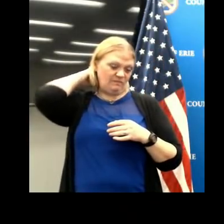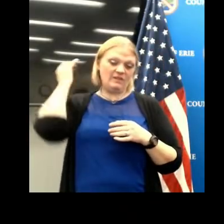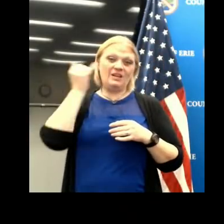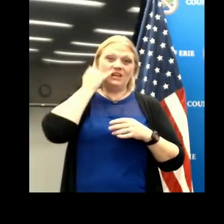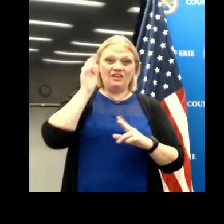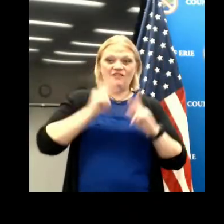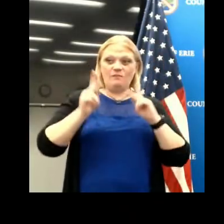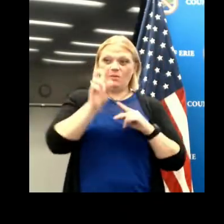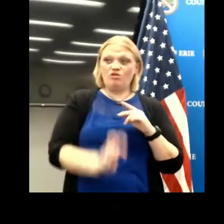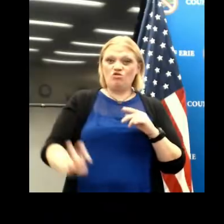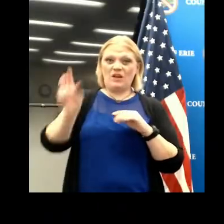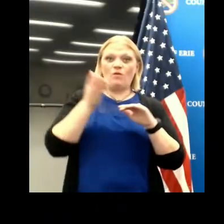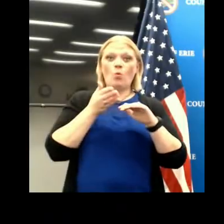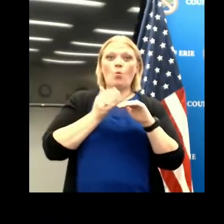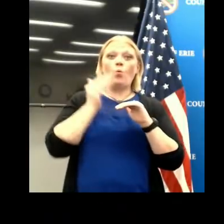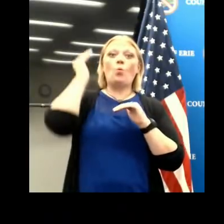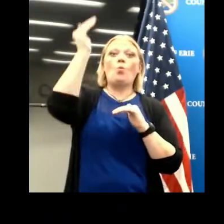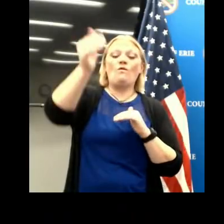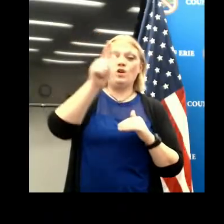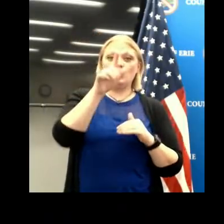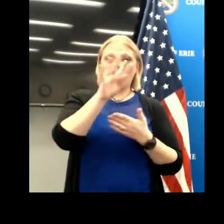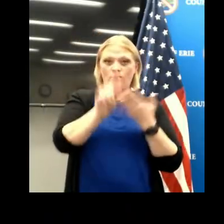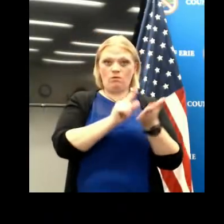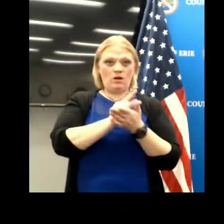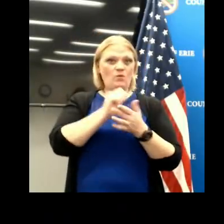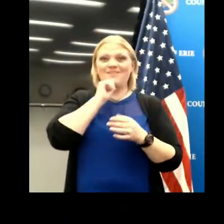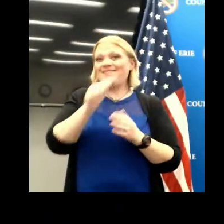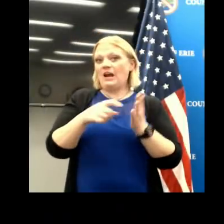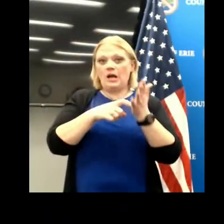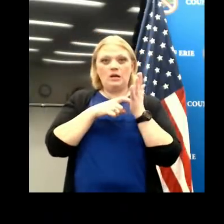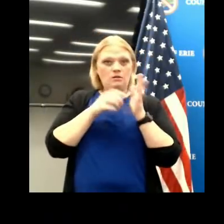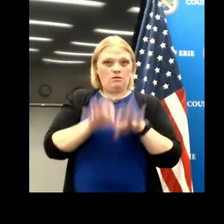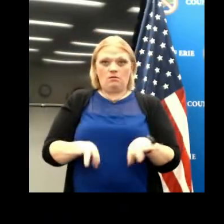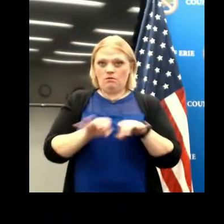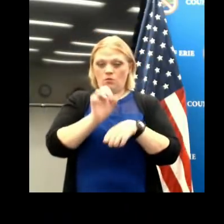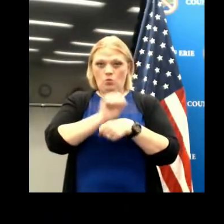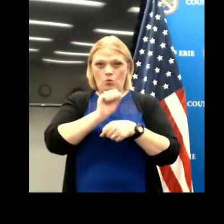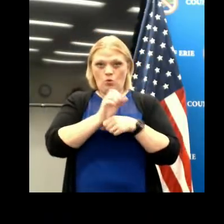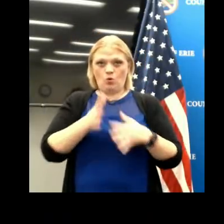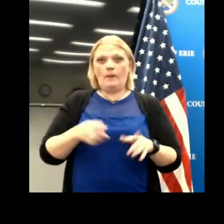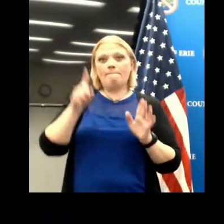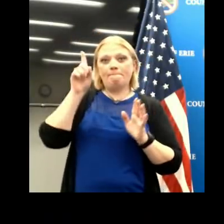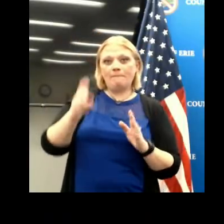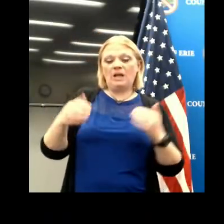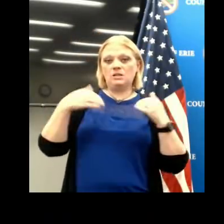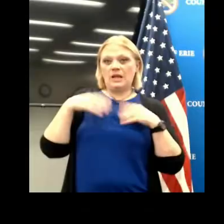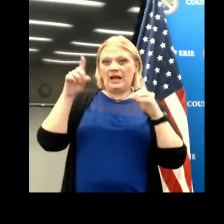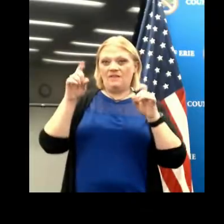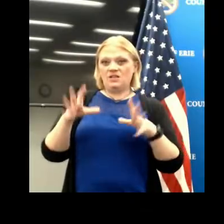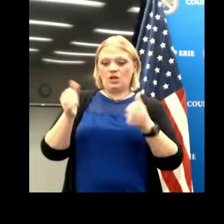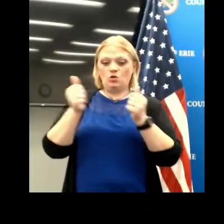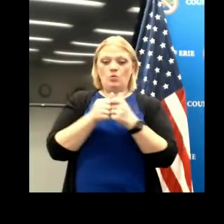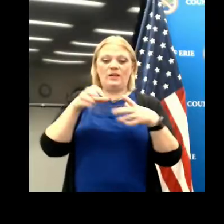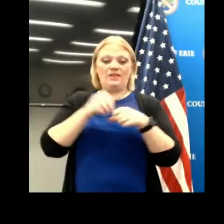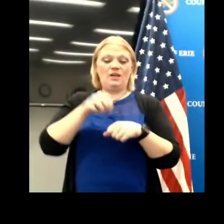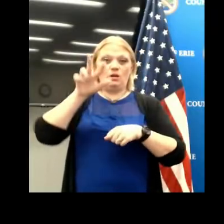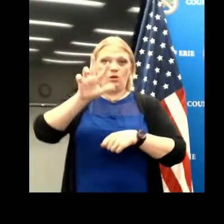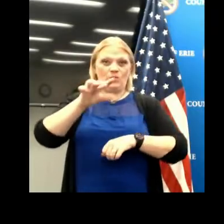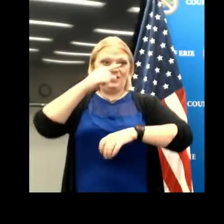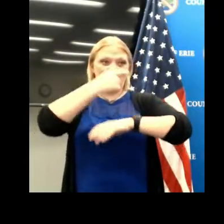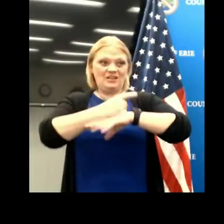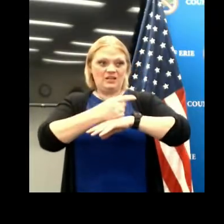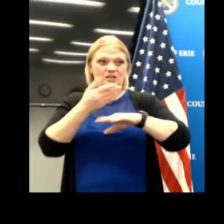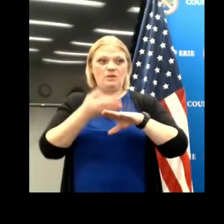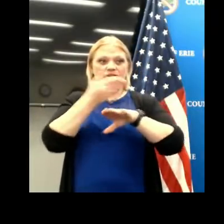24 hours and they are not essential workers, they need to have a test within 3 days